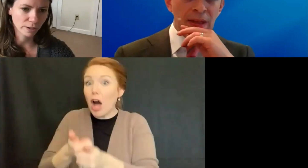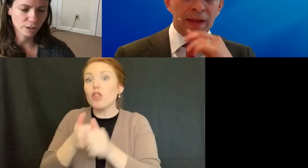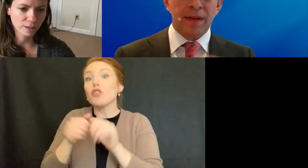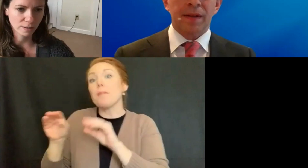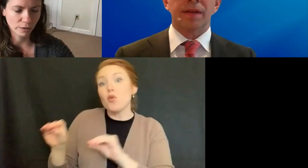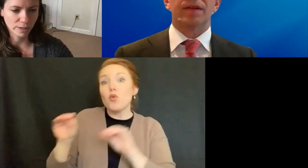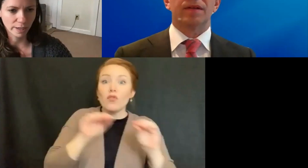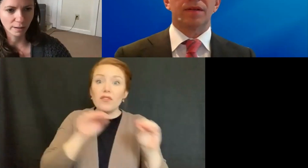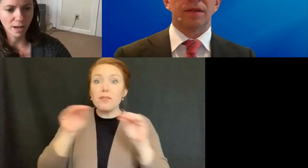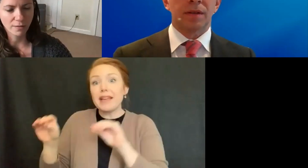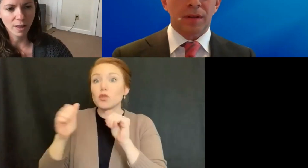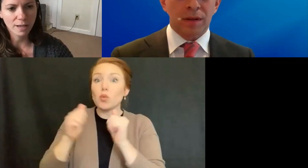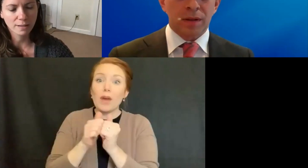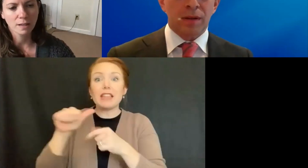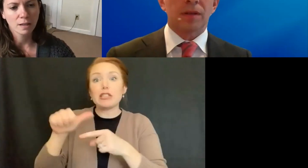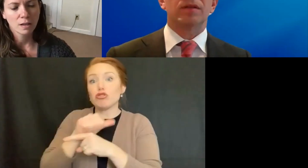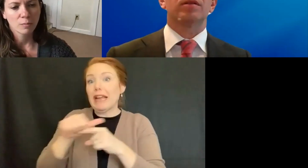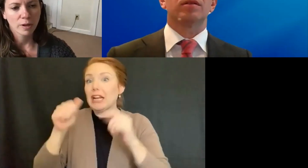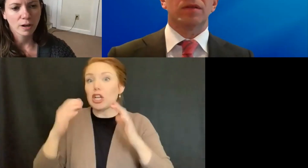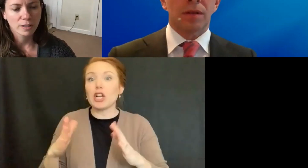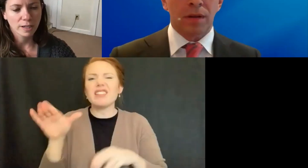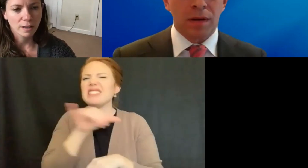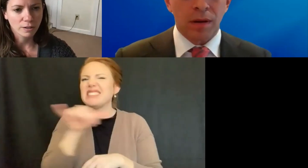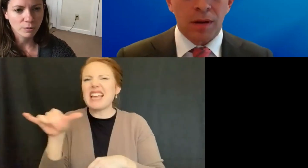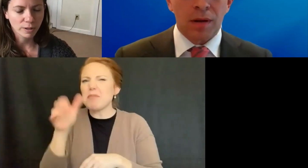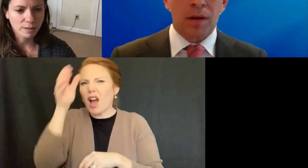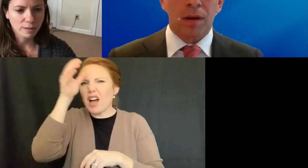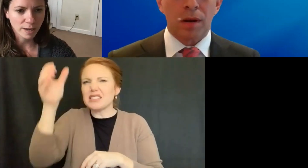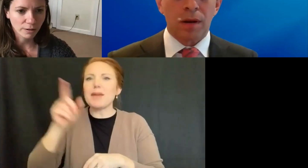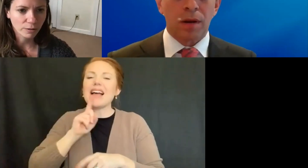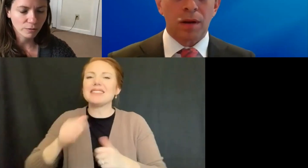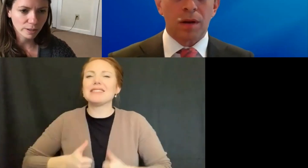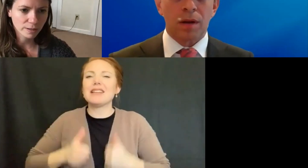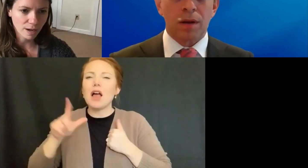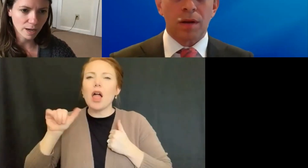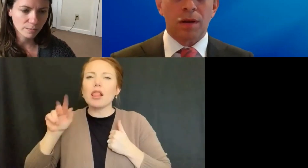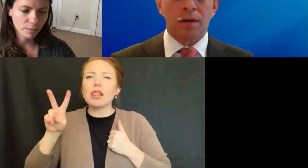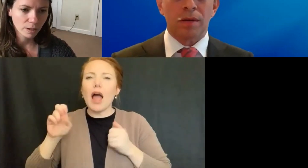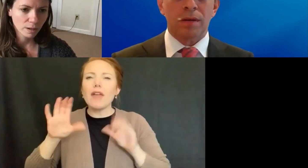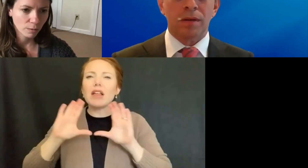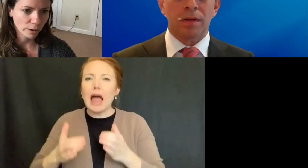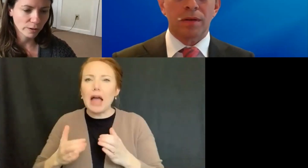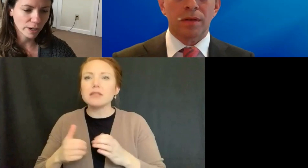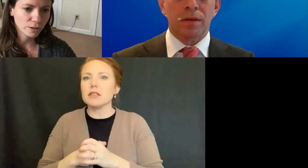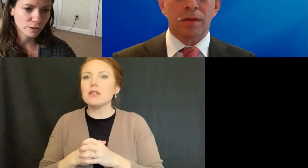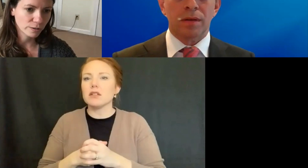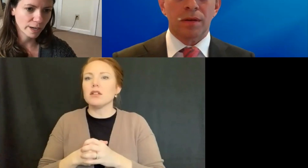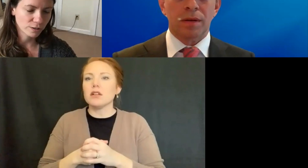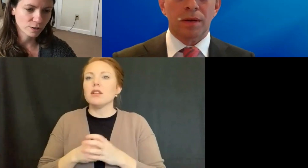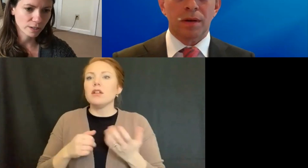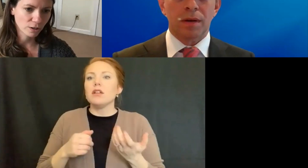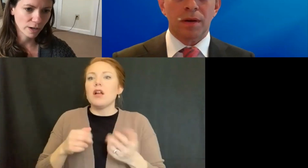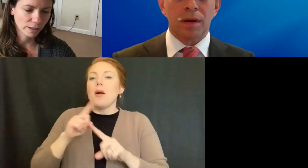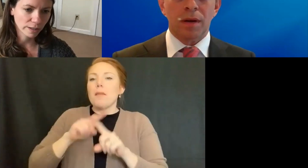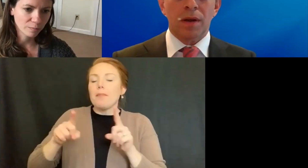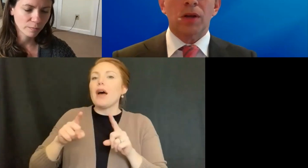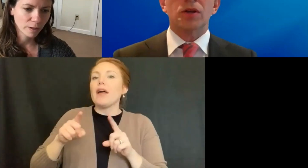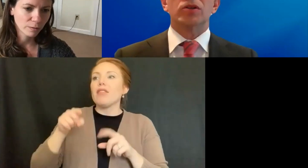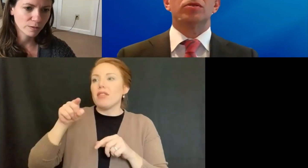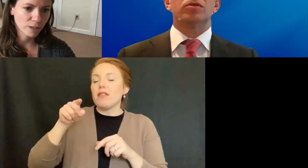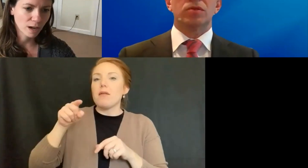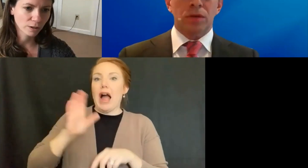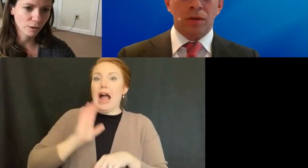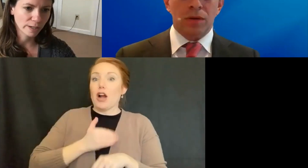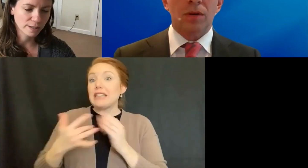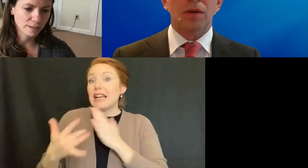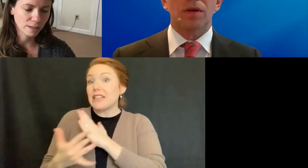the trainer, just as if you were taking a live class. But our technology will tell you in real time whether or not you're doing the exercise correctly. And